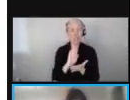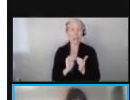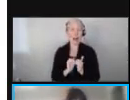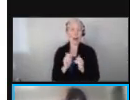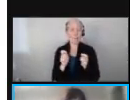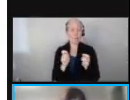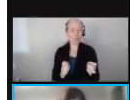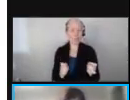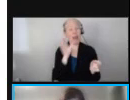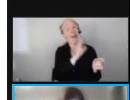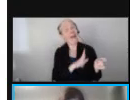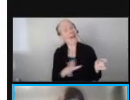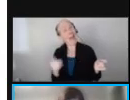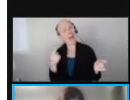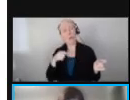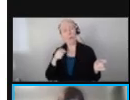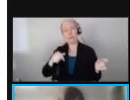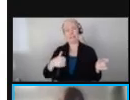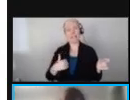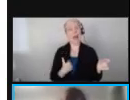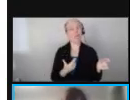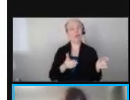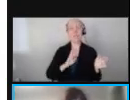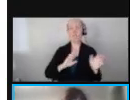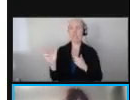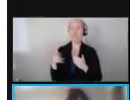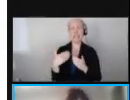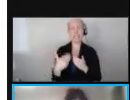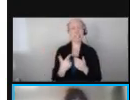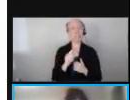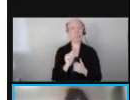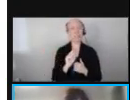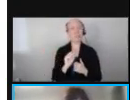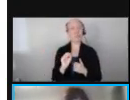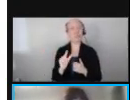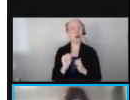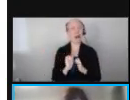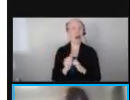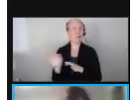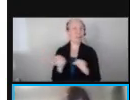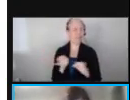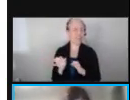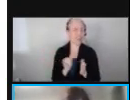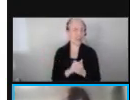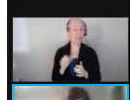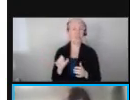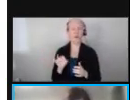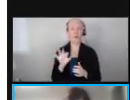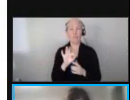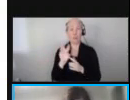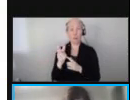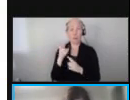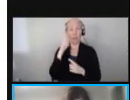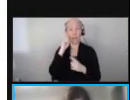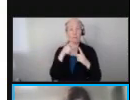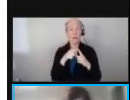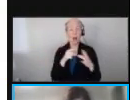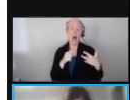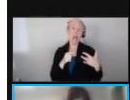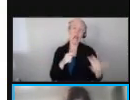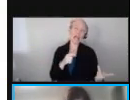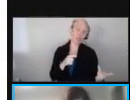come up with a simple tool to explain it. This framework of looking at the likelihood and consequences of the